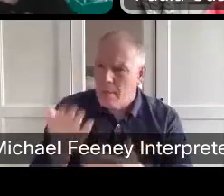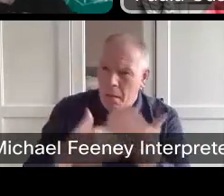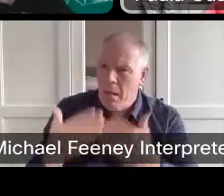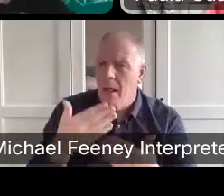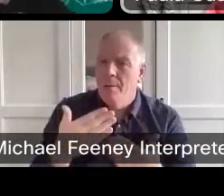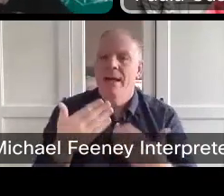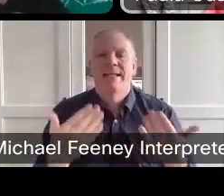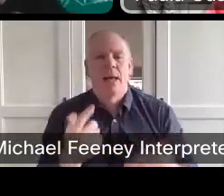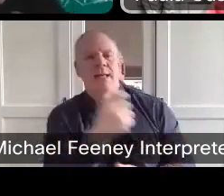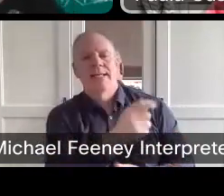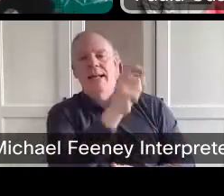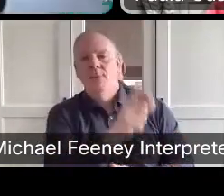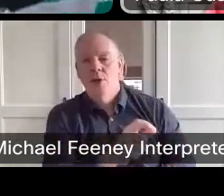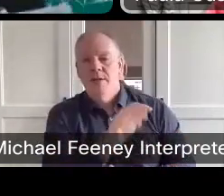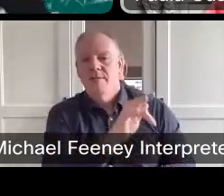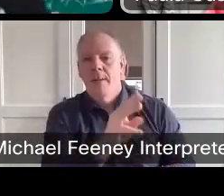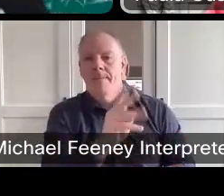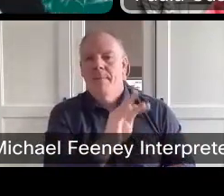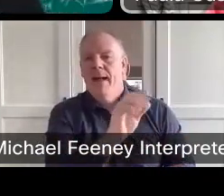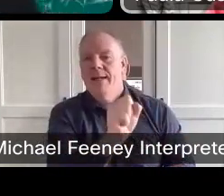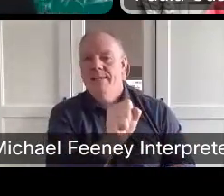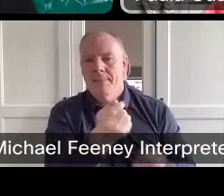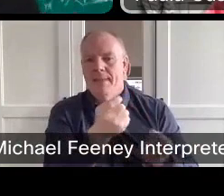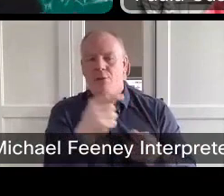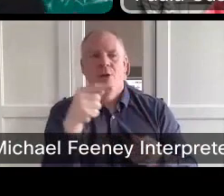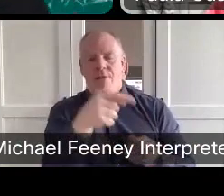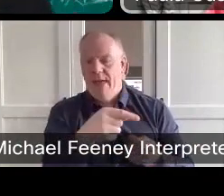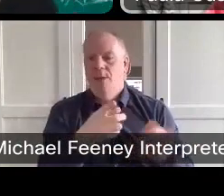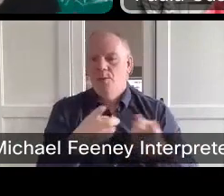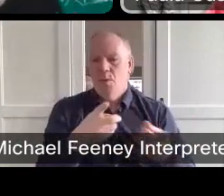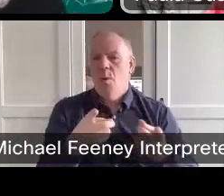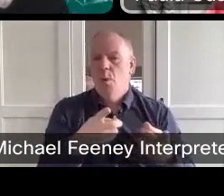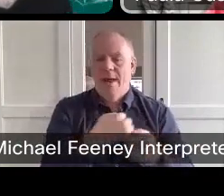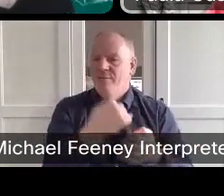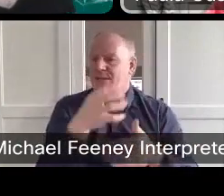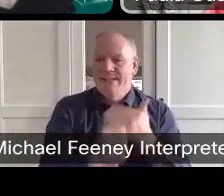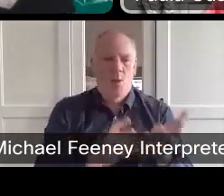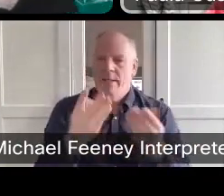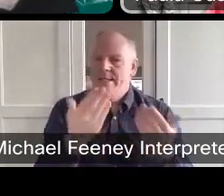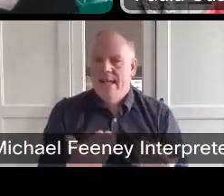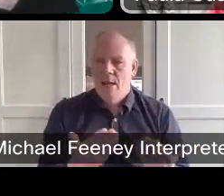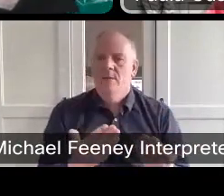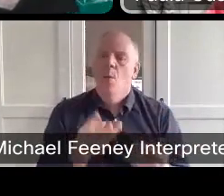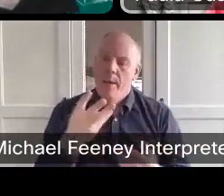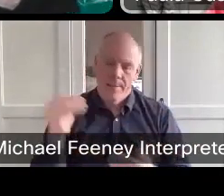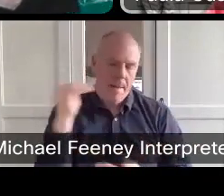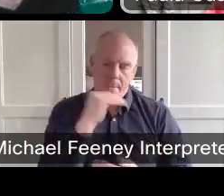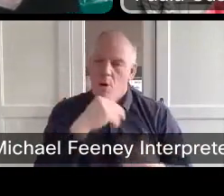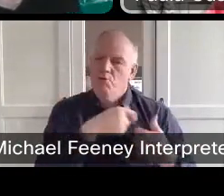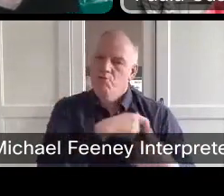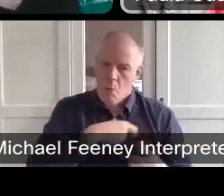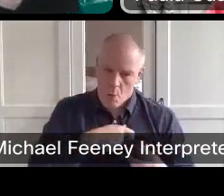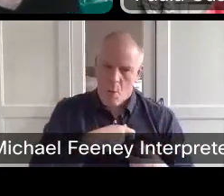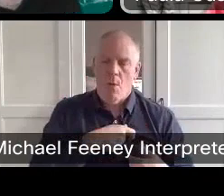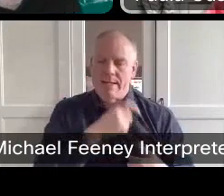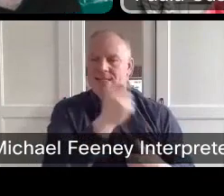those roles on a daily basis. So it's going to be a critical role, and I would stress that it's really, really important to make sure that we get the right people